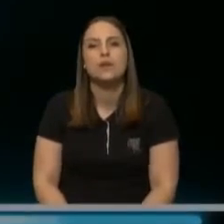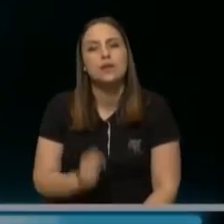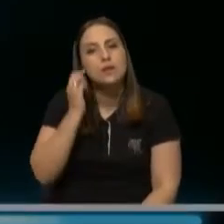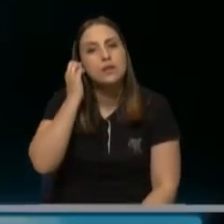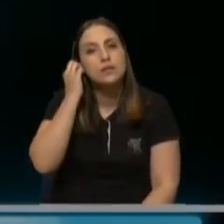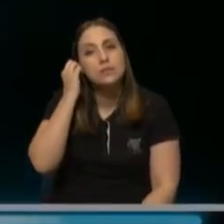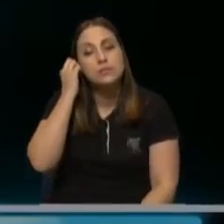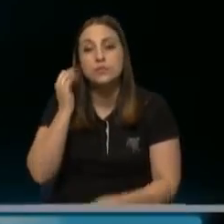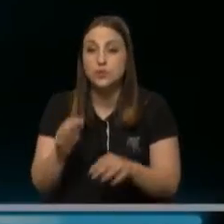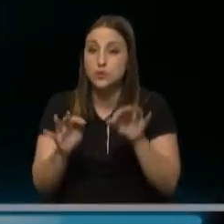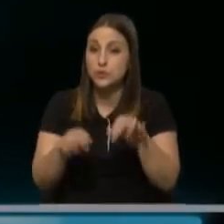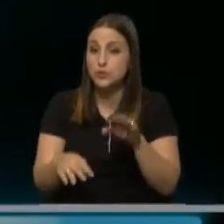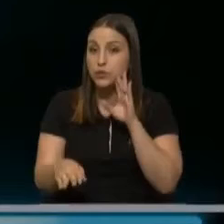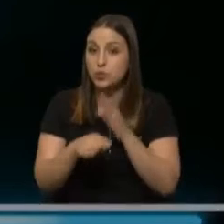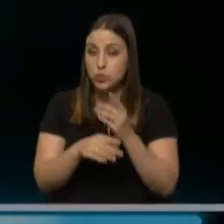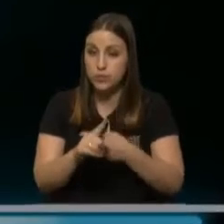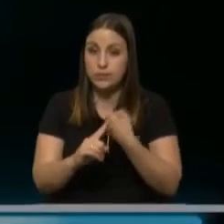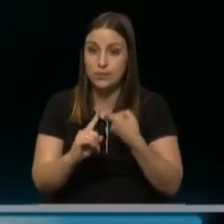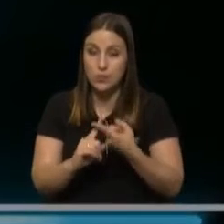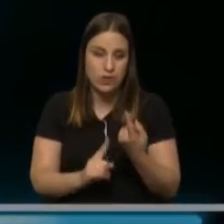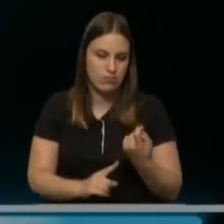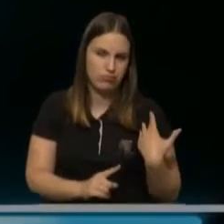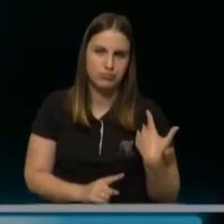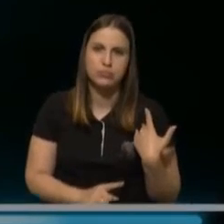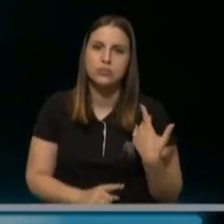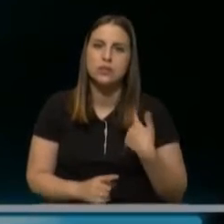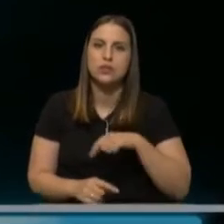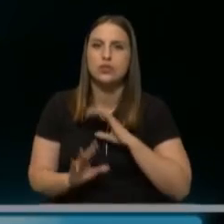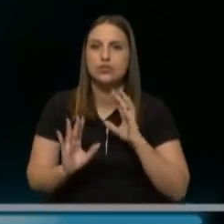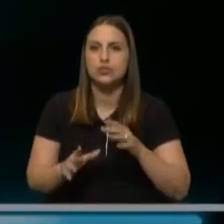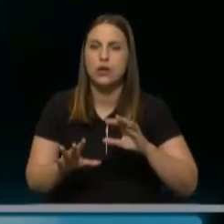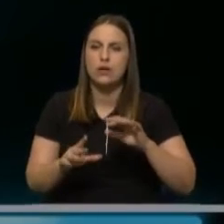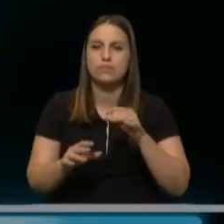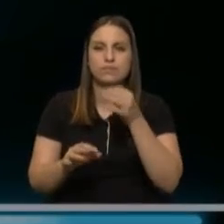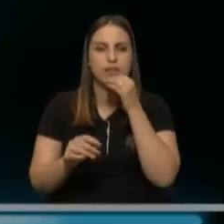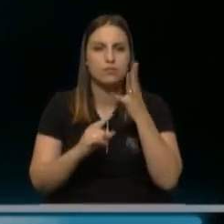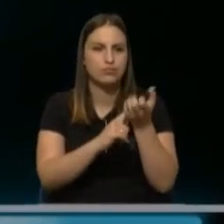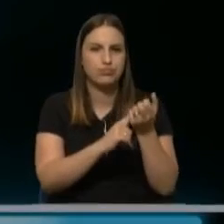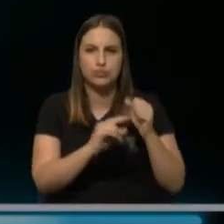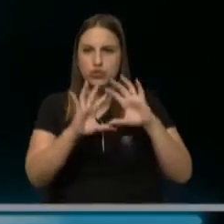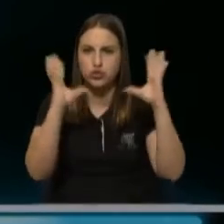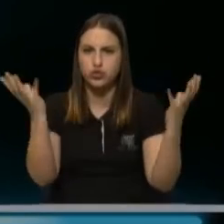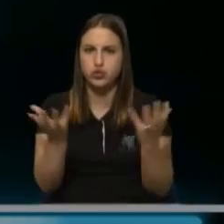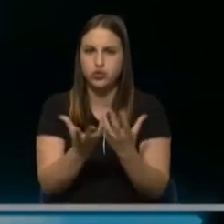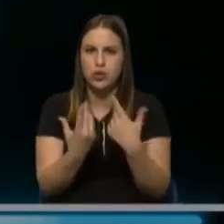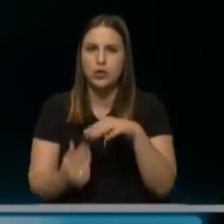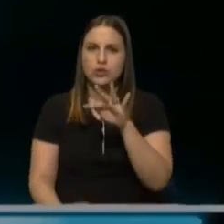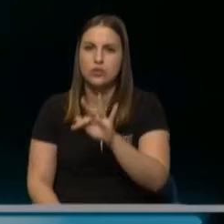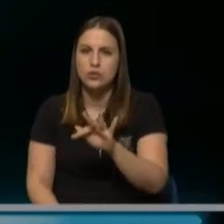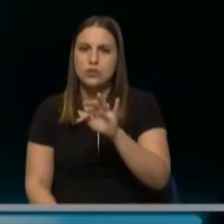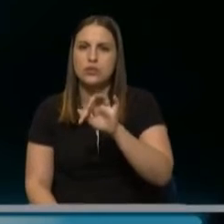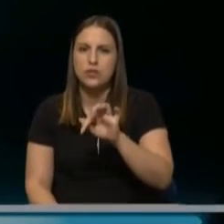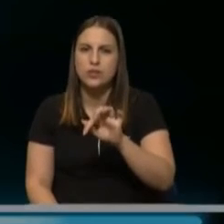By the end of last year, we already helped our global customers to generate more than 480